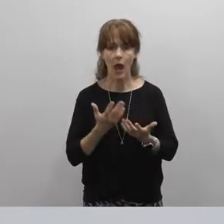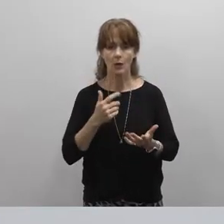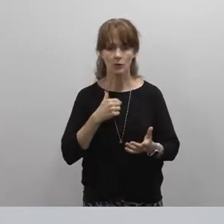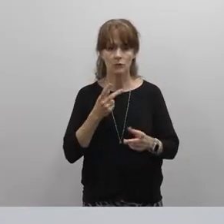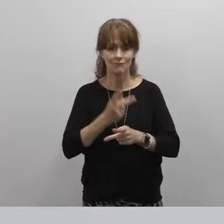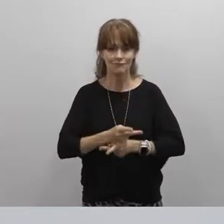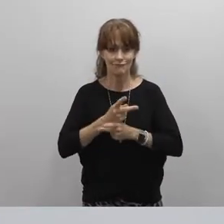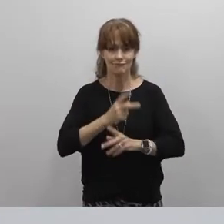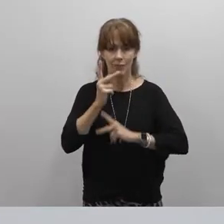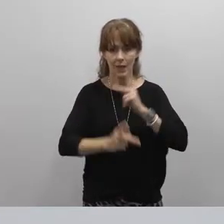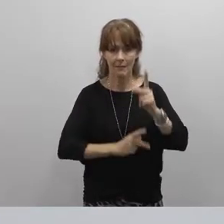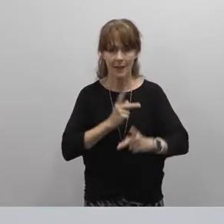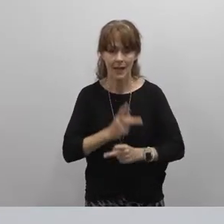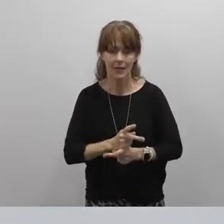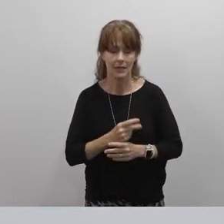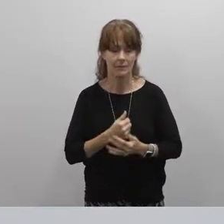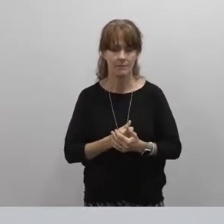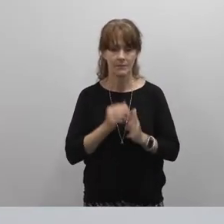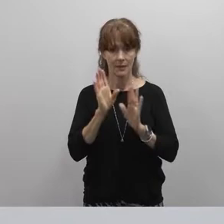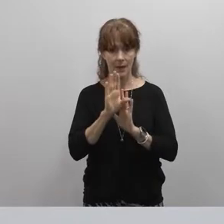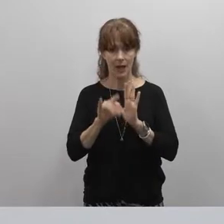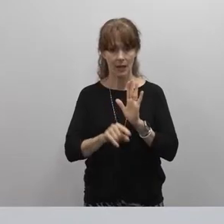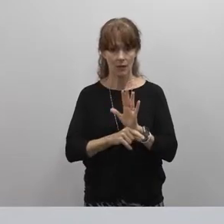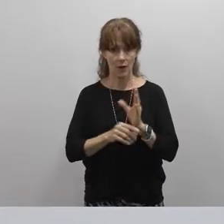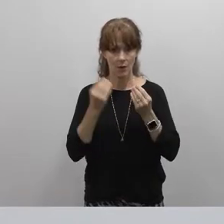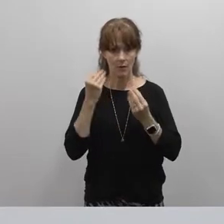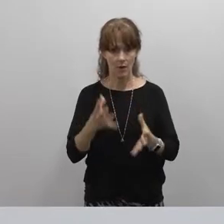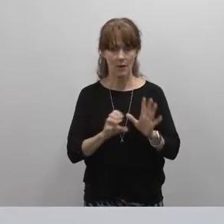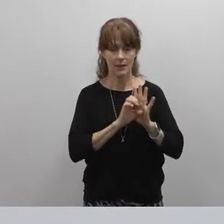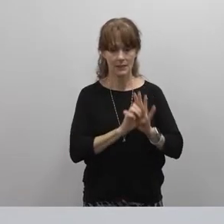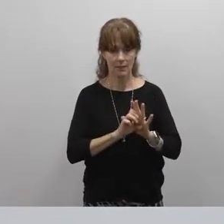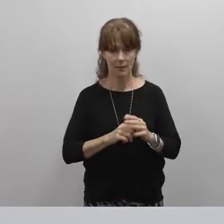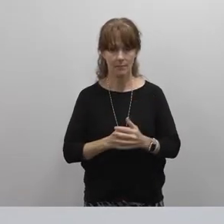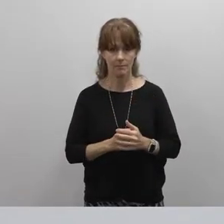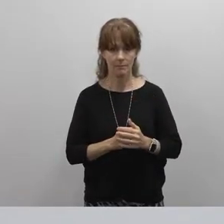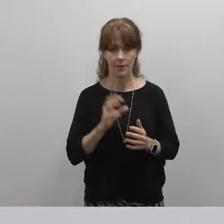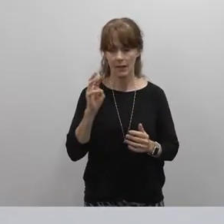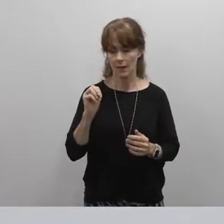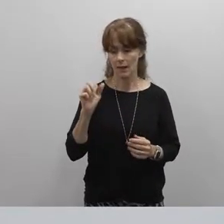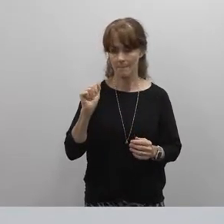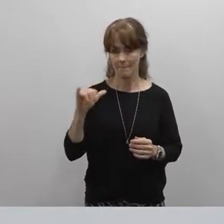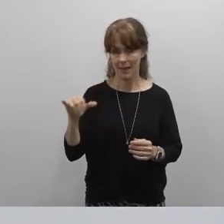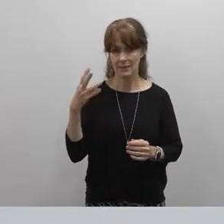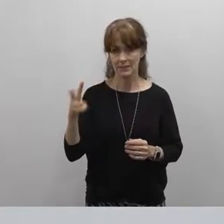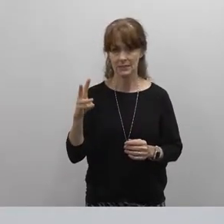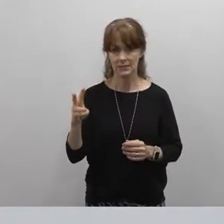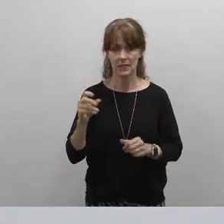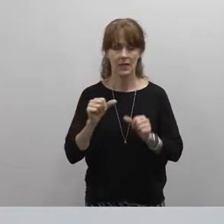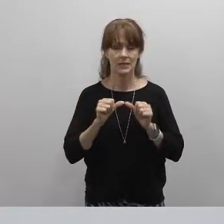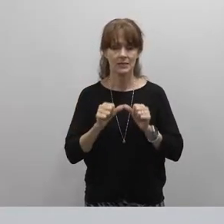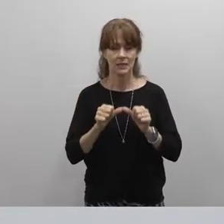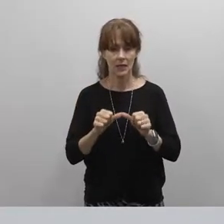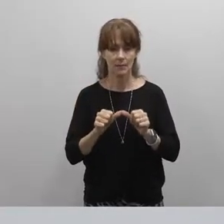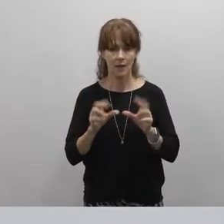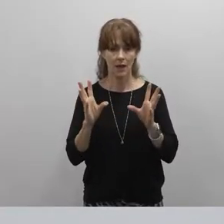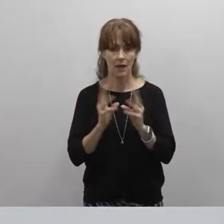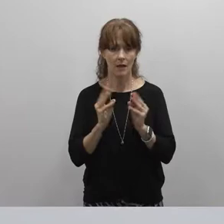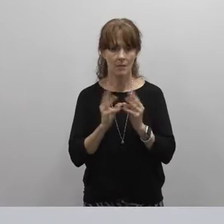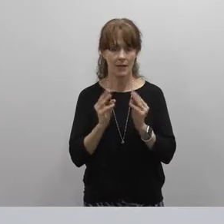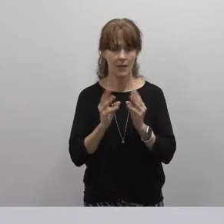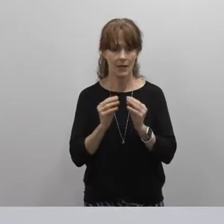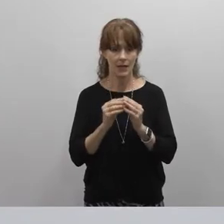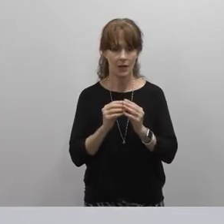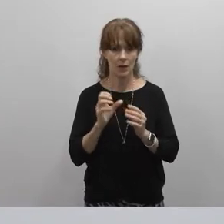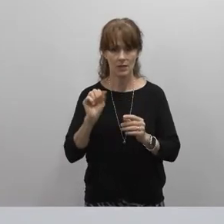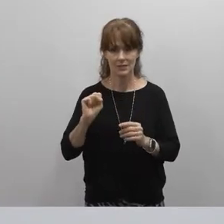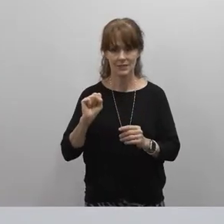planet. Here are some background context and examples. On May 16th, Sustainability Advisory Committee met with